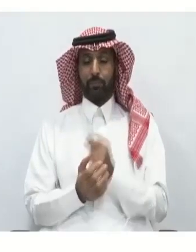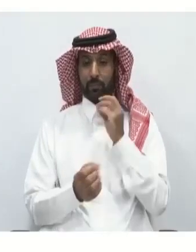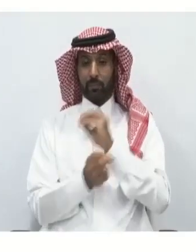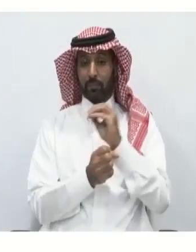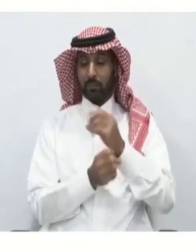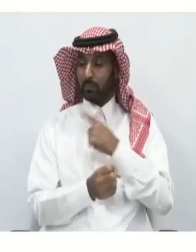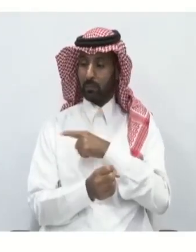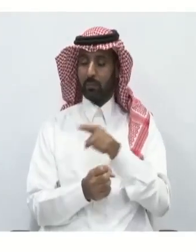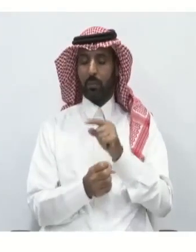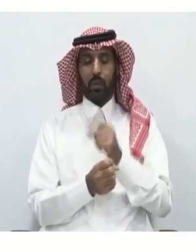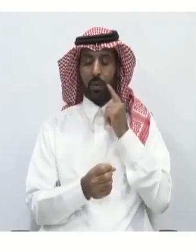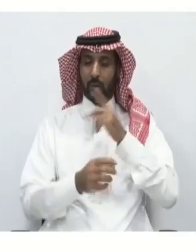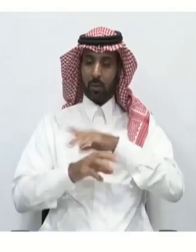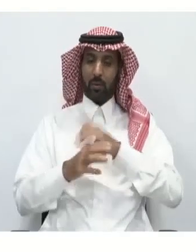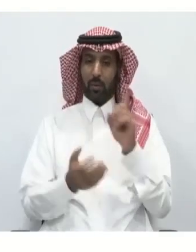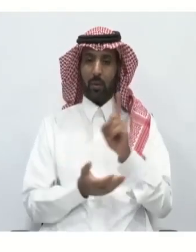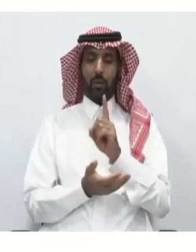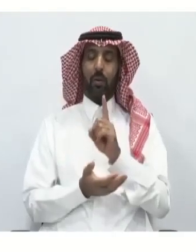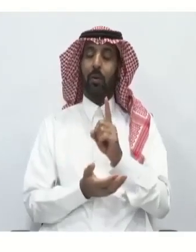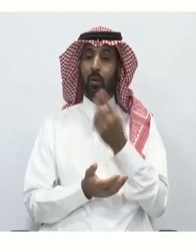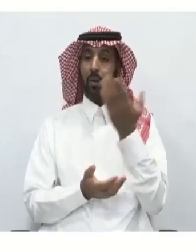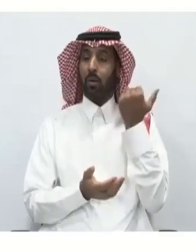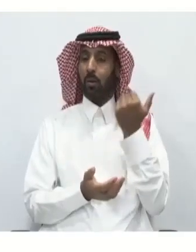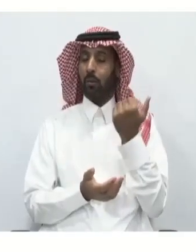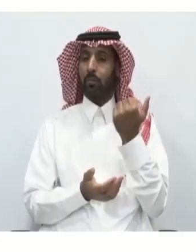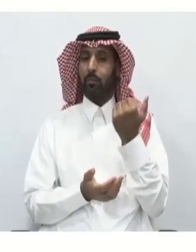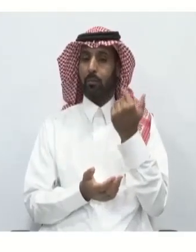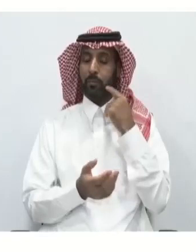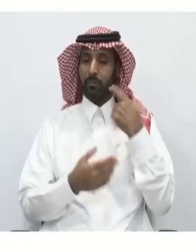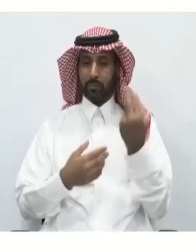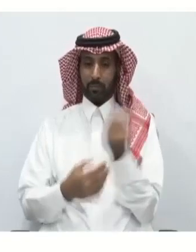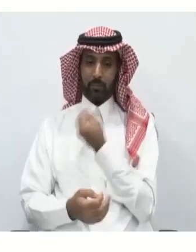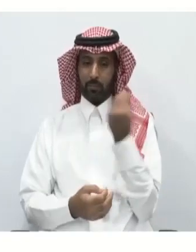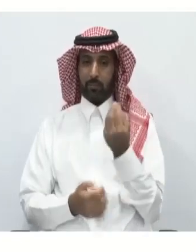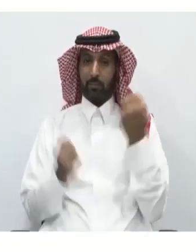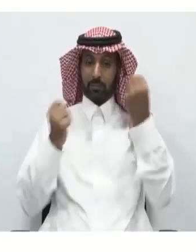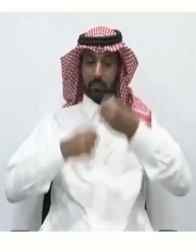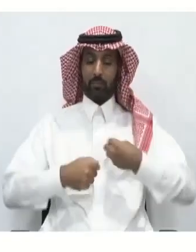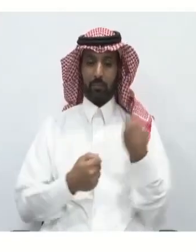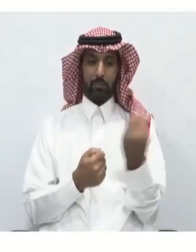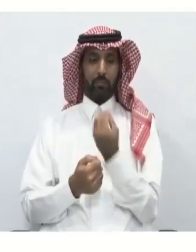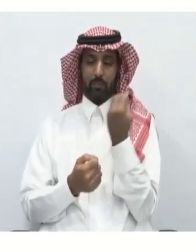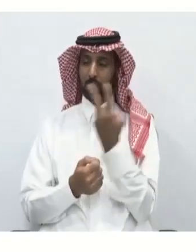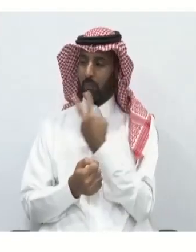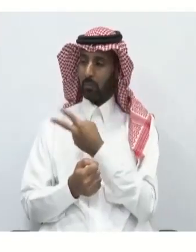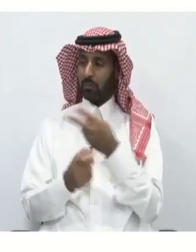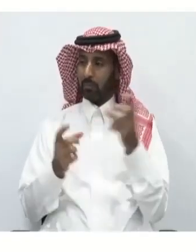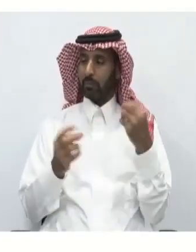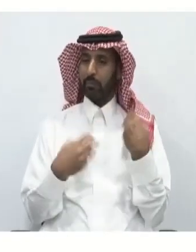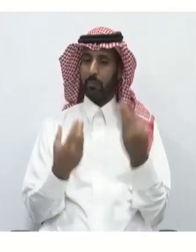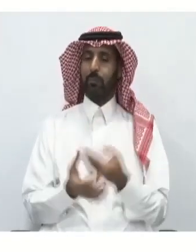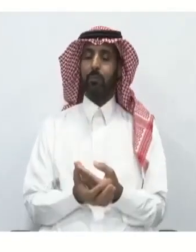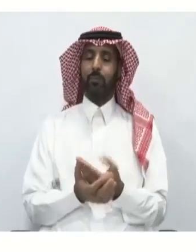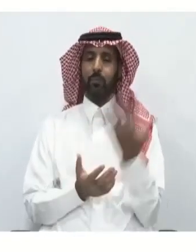learned about eco-tourism. If you remember, what's eco-tourism? Yes, that's correct. It's